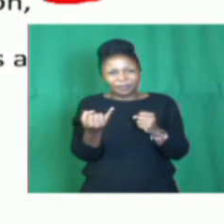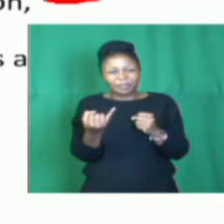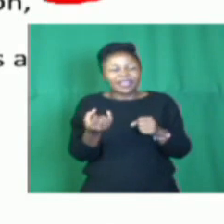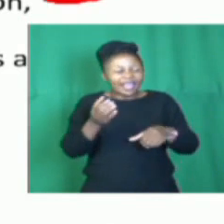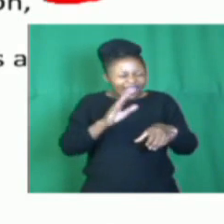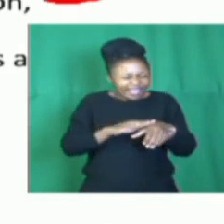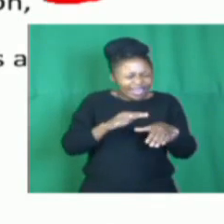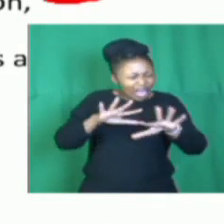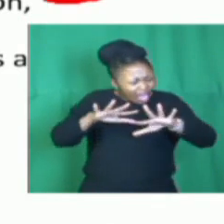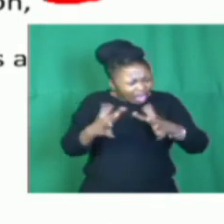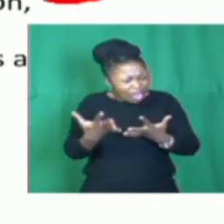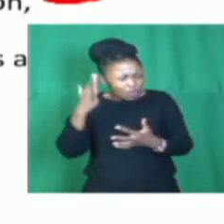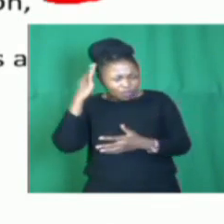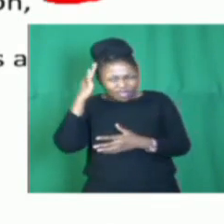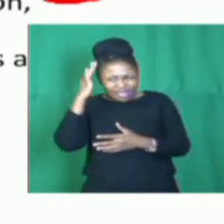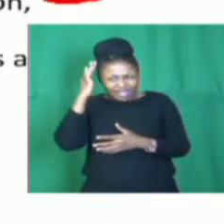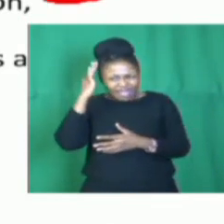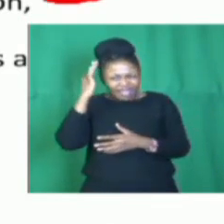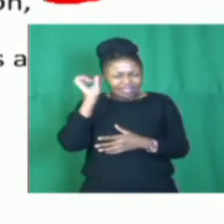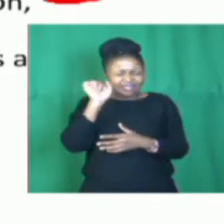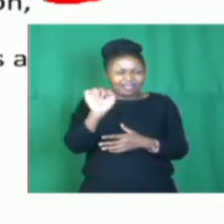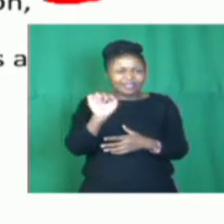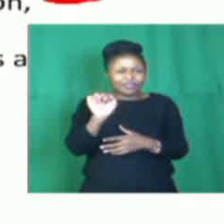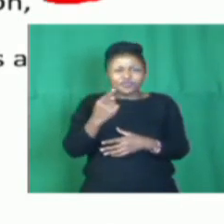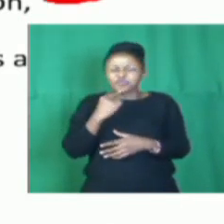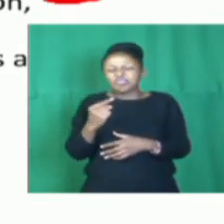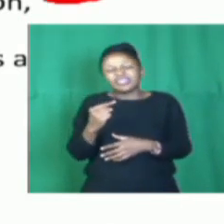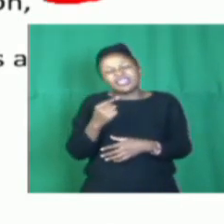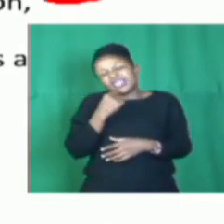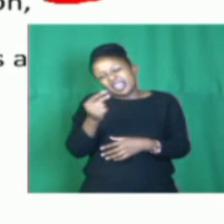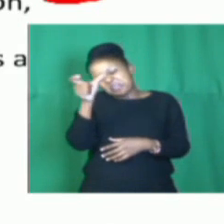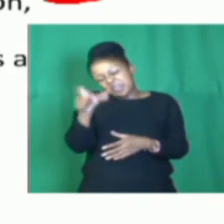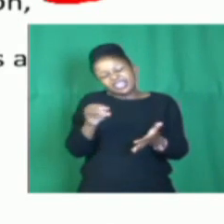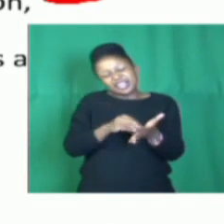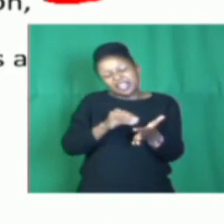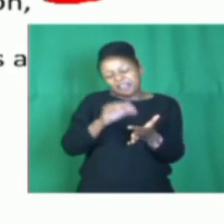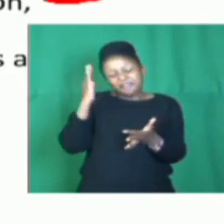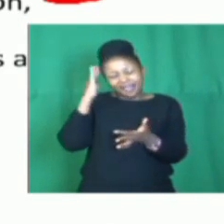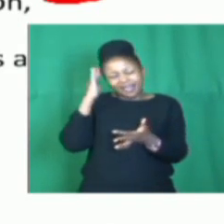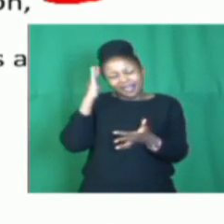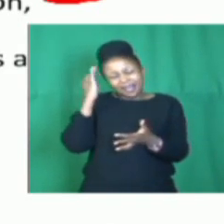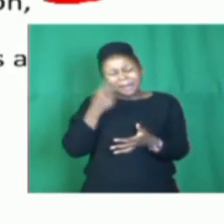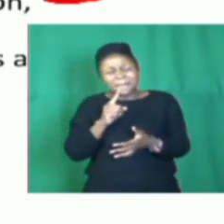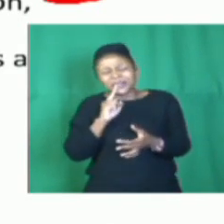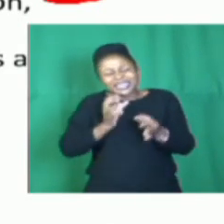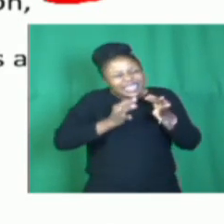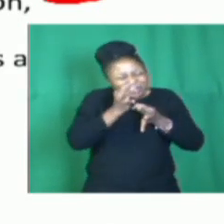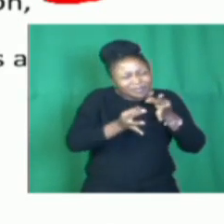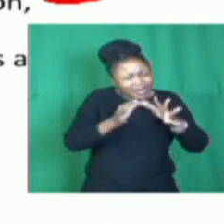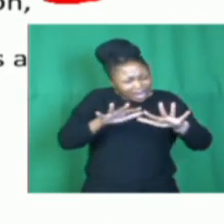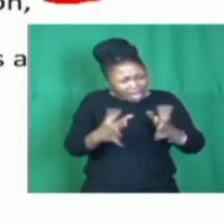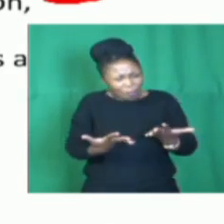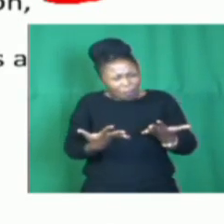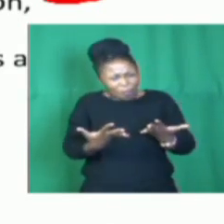hair. You don't just say the person has hair, but take into consideration the length, the texture,